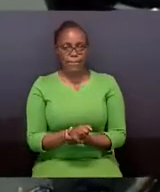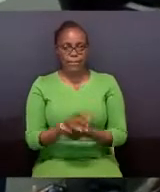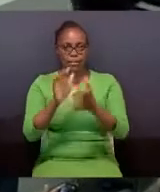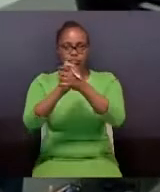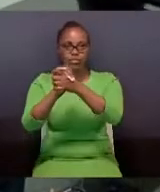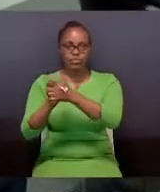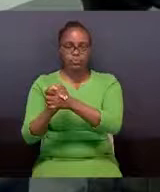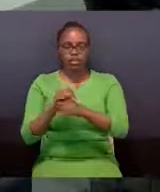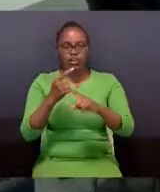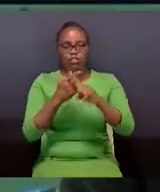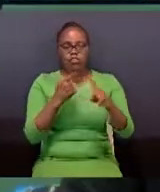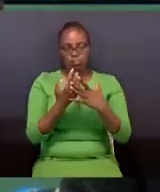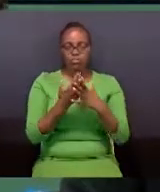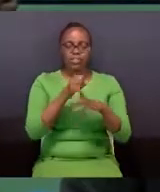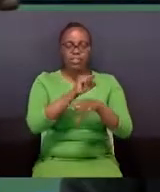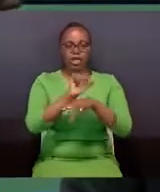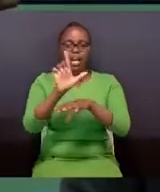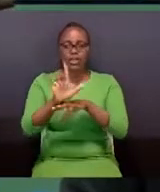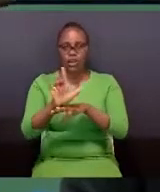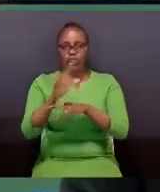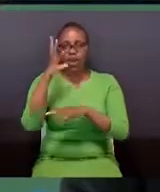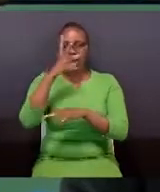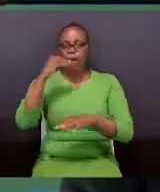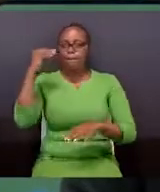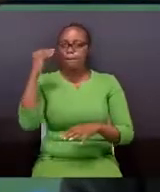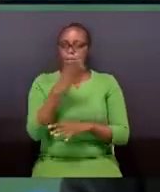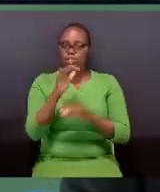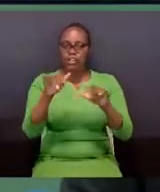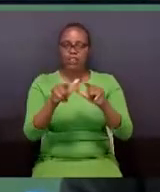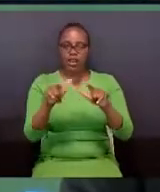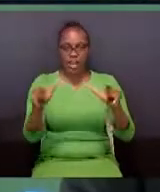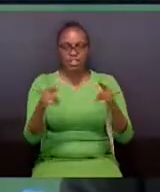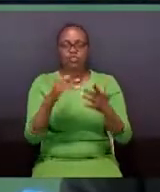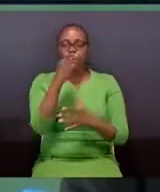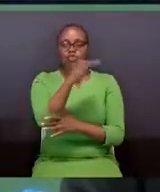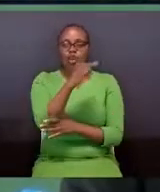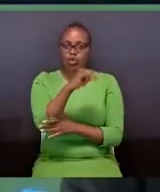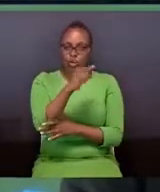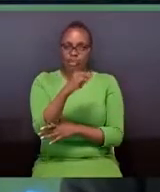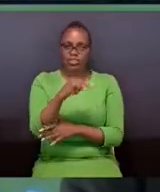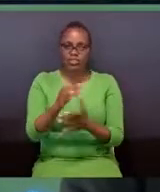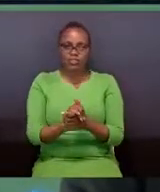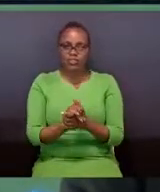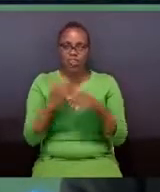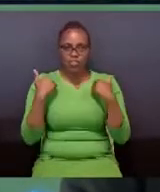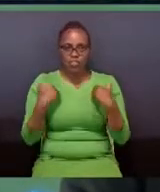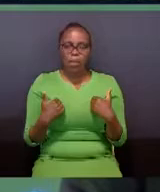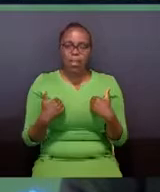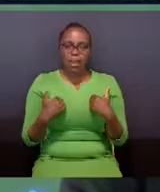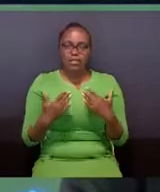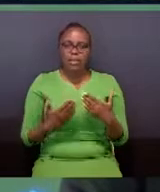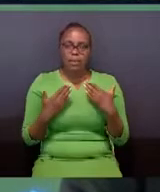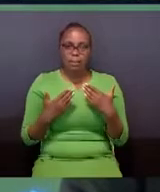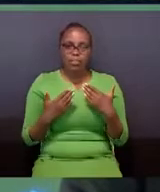Greetings from Sierra Leone, the beautiful land of diamond, bauxite, and gold. I am Mayatu